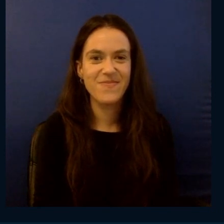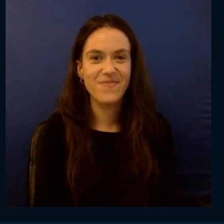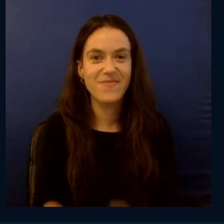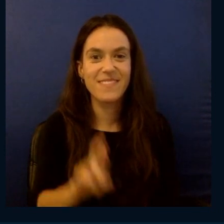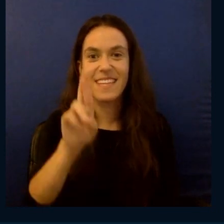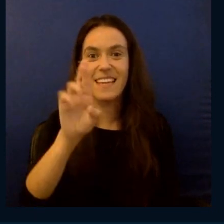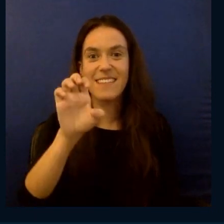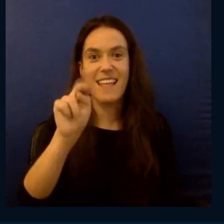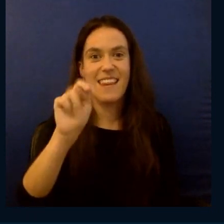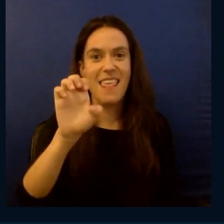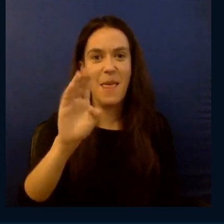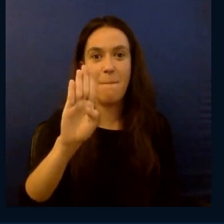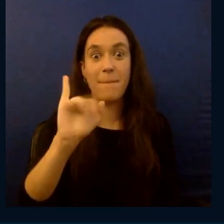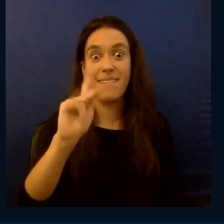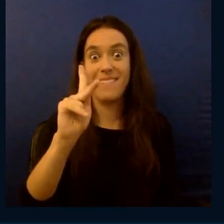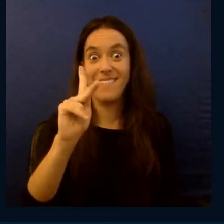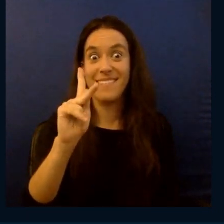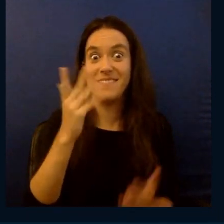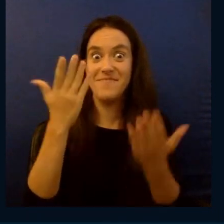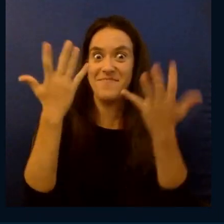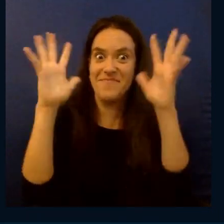René Bick.